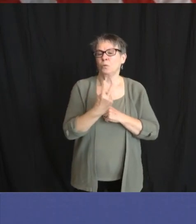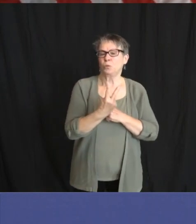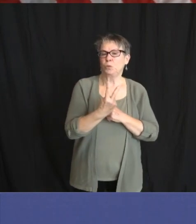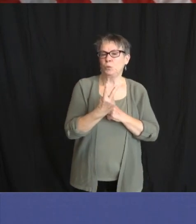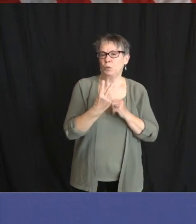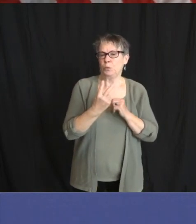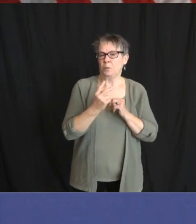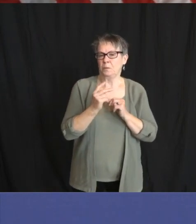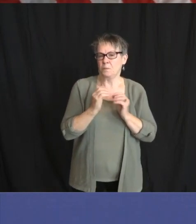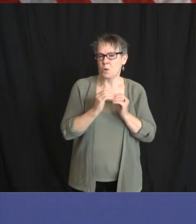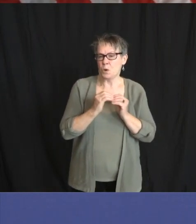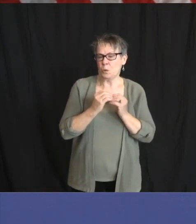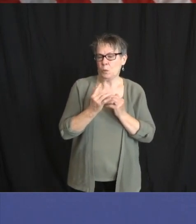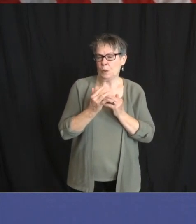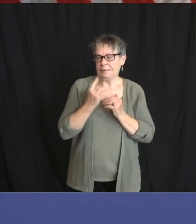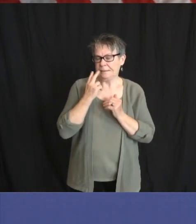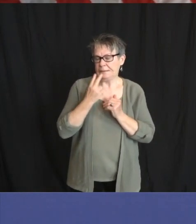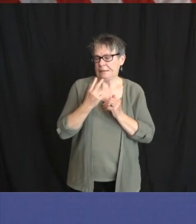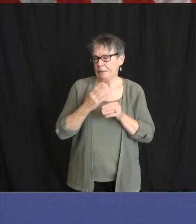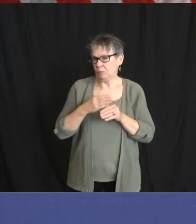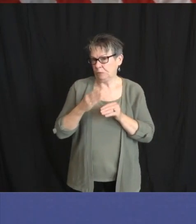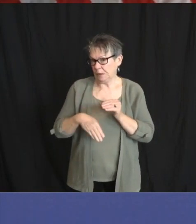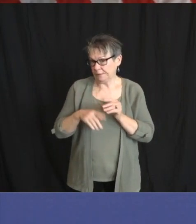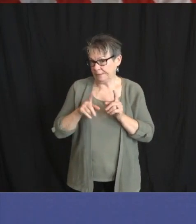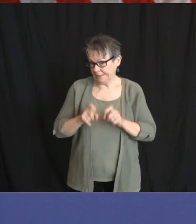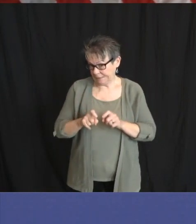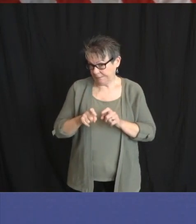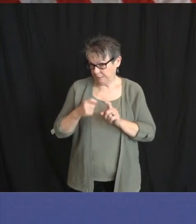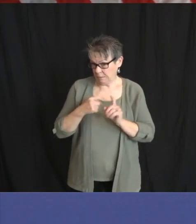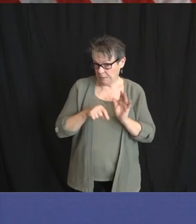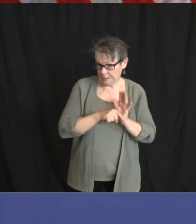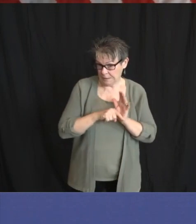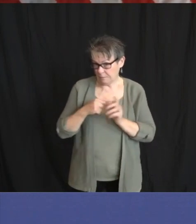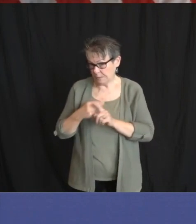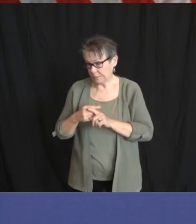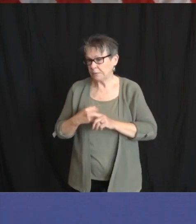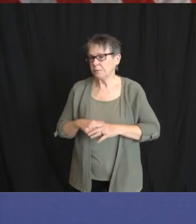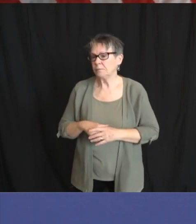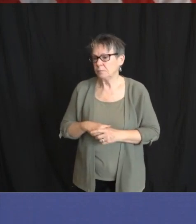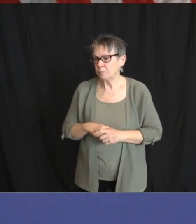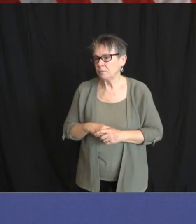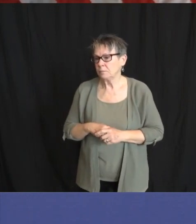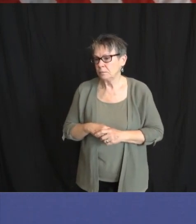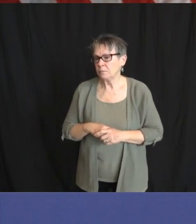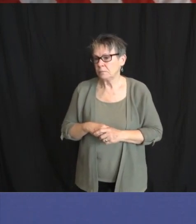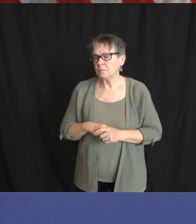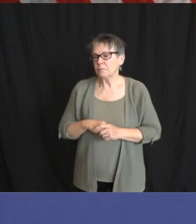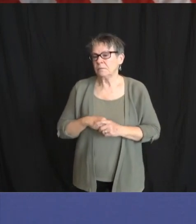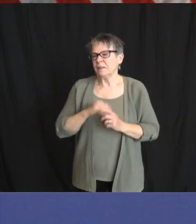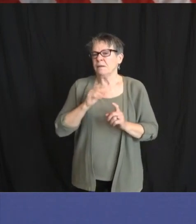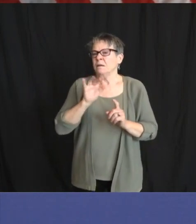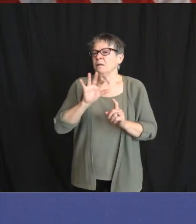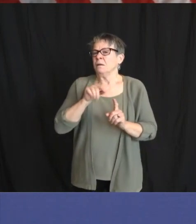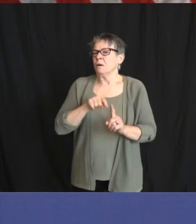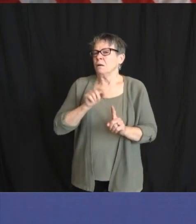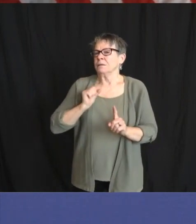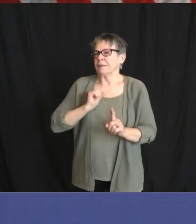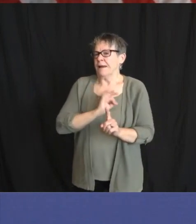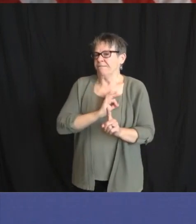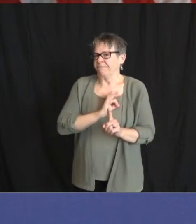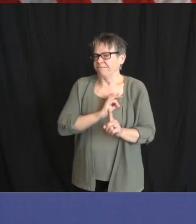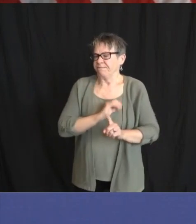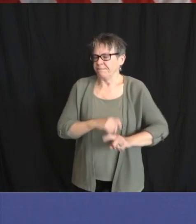staff there and 3 pending rather. But I would say this, part of the reason why the VA